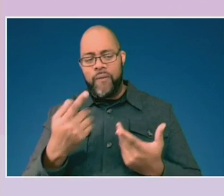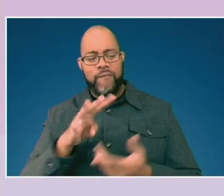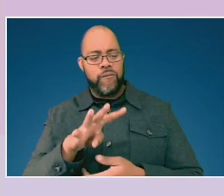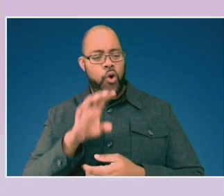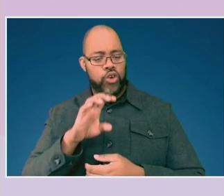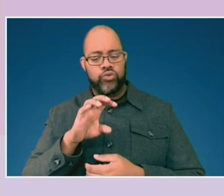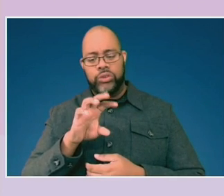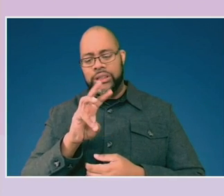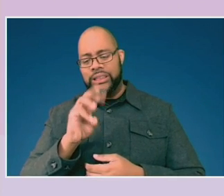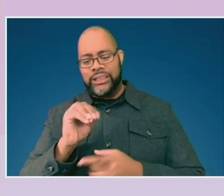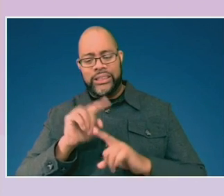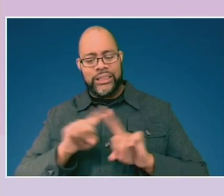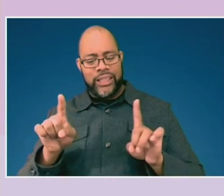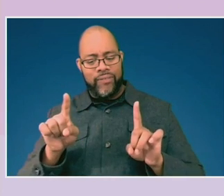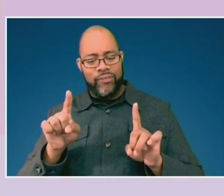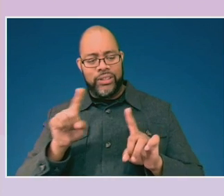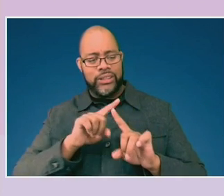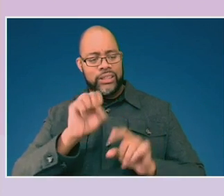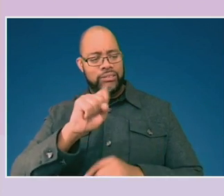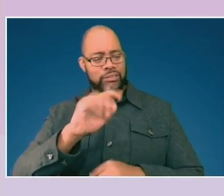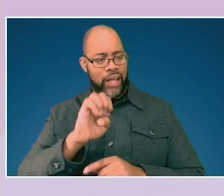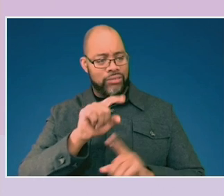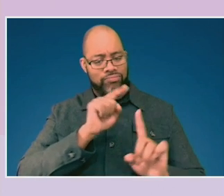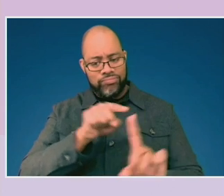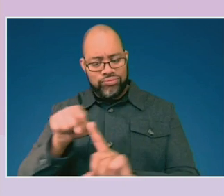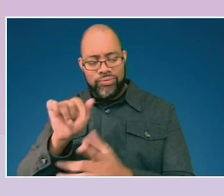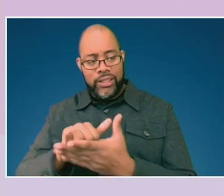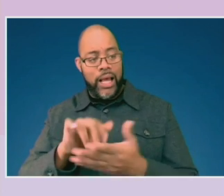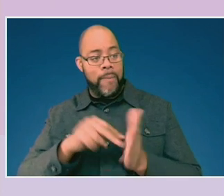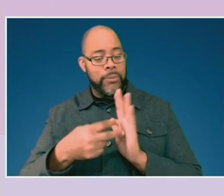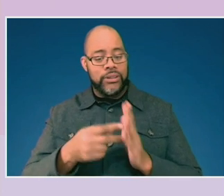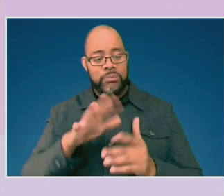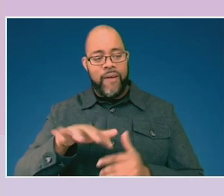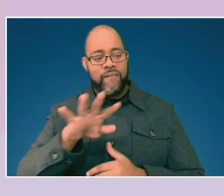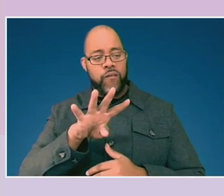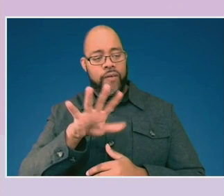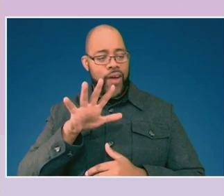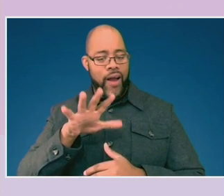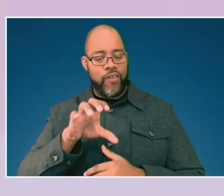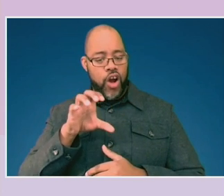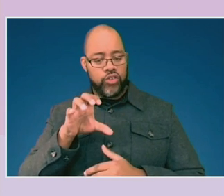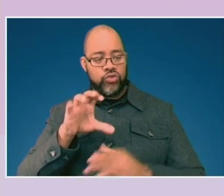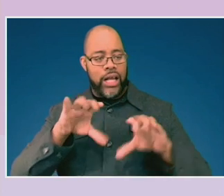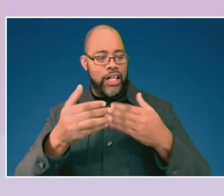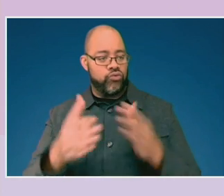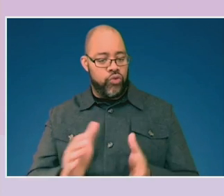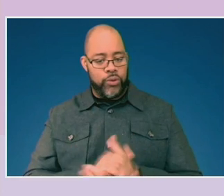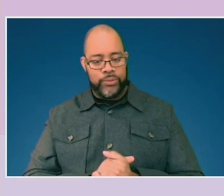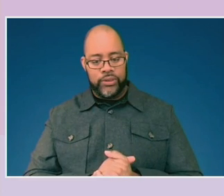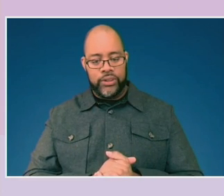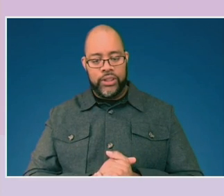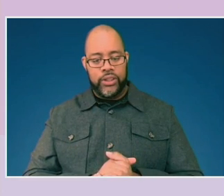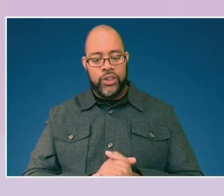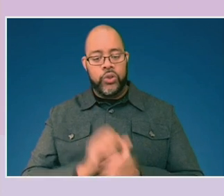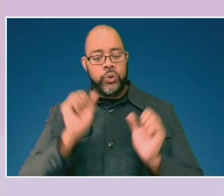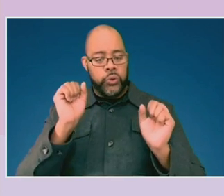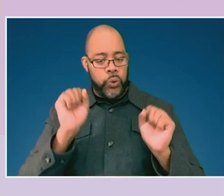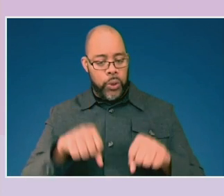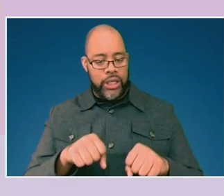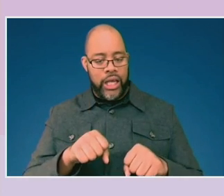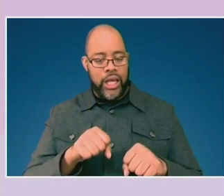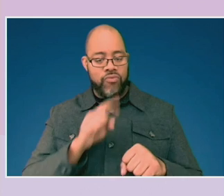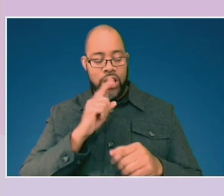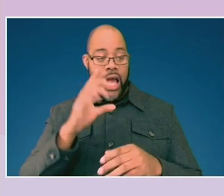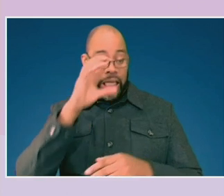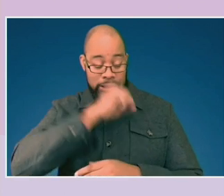460 different sites, and that translates to about 4,500 classrooms. So it can be estimated